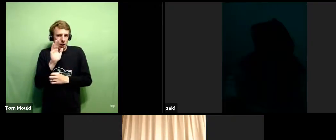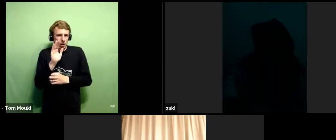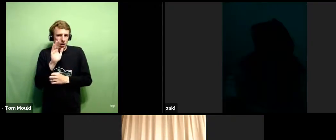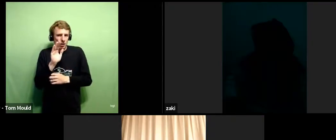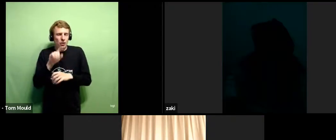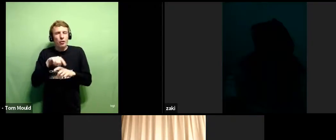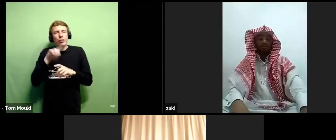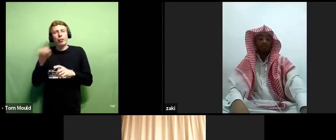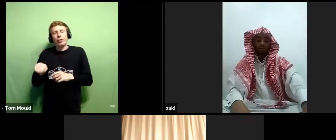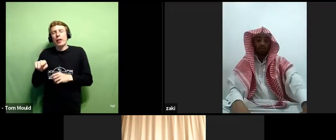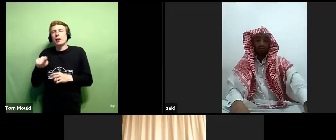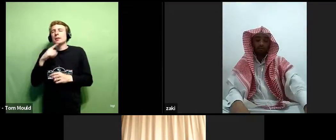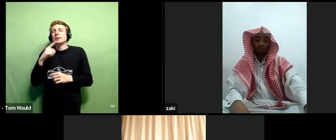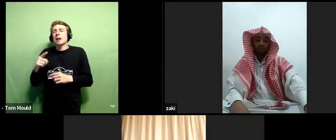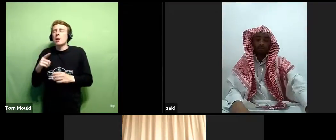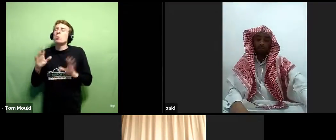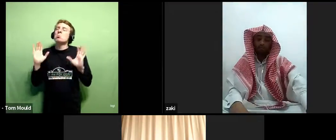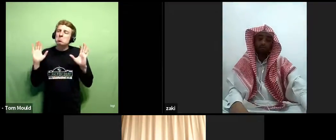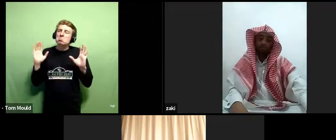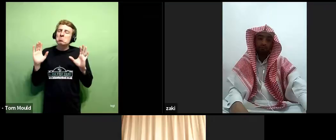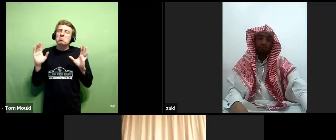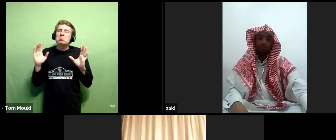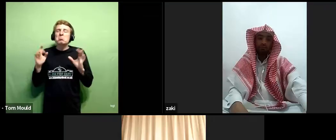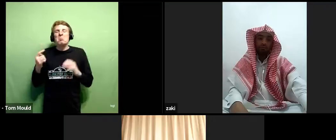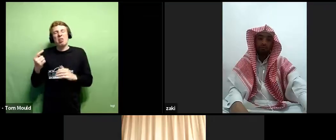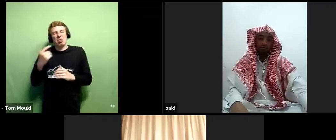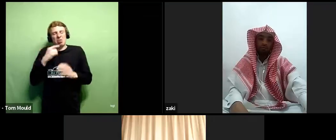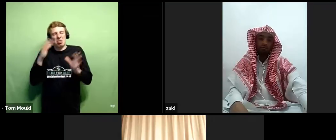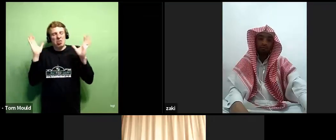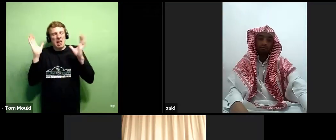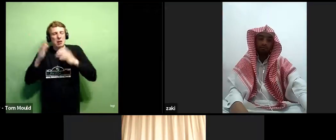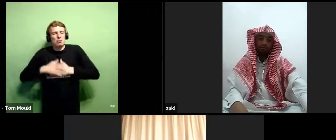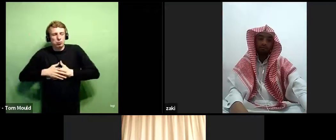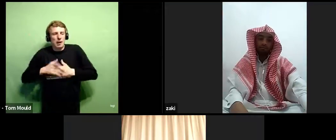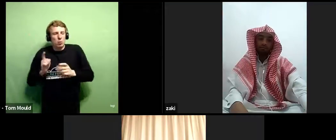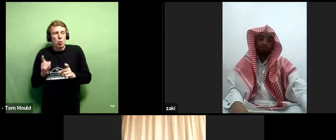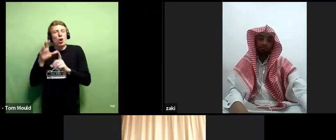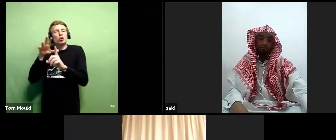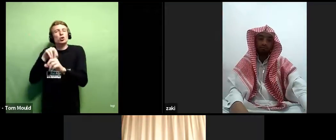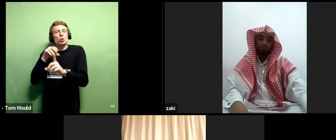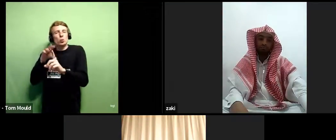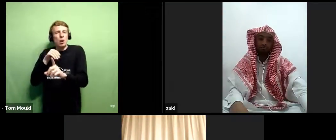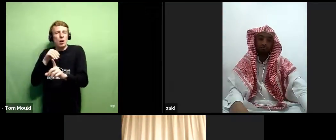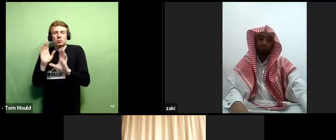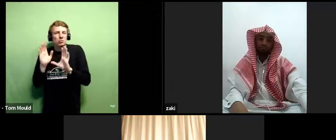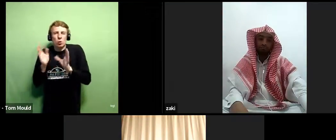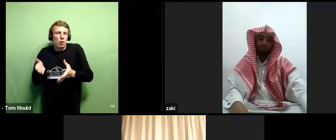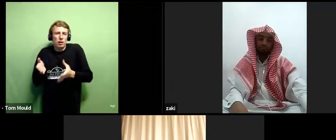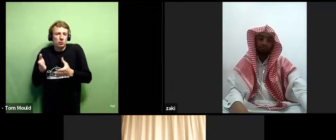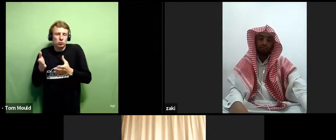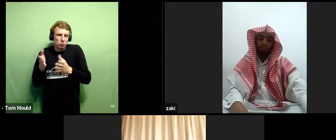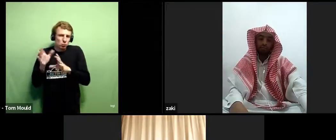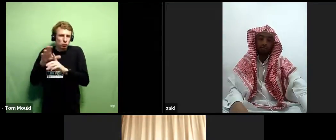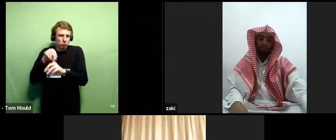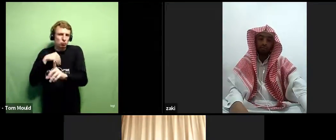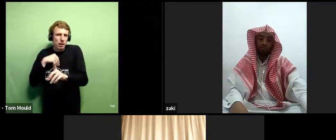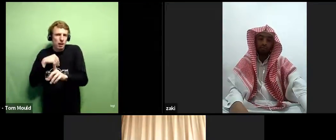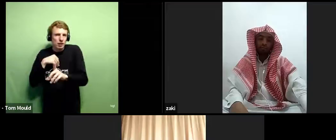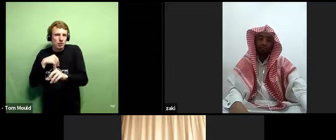sunnah, the example prayer of, or the non-obligatory prayer associated with Salatul Fajr.